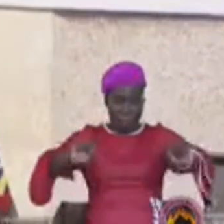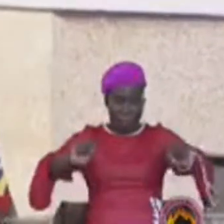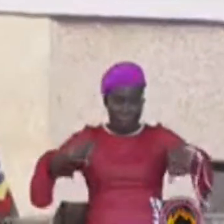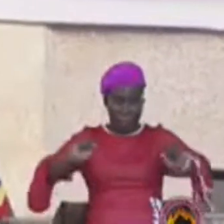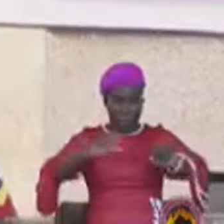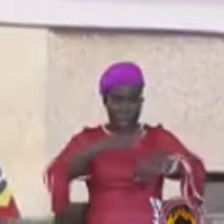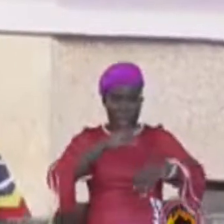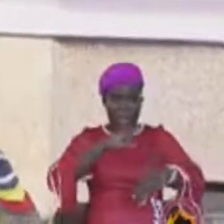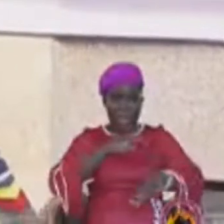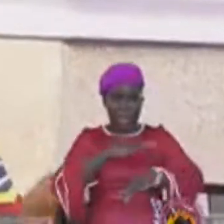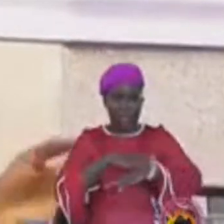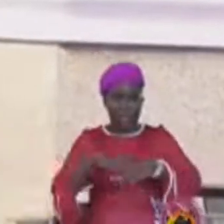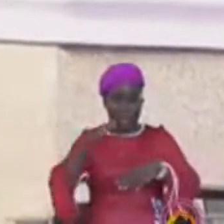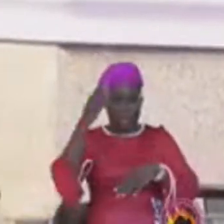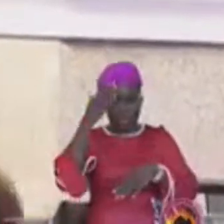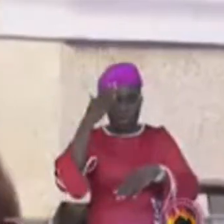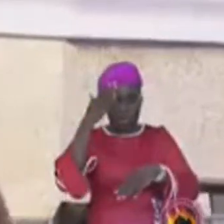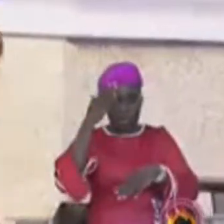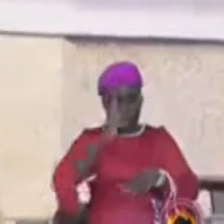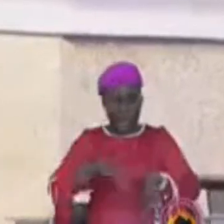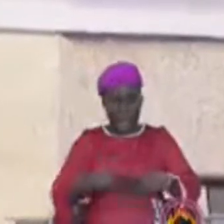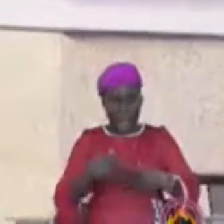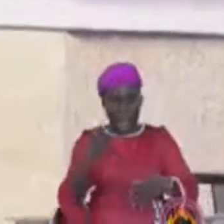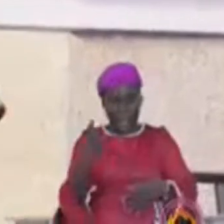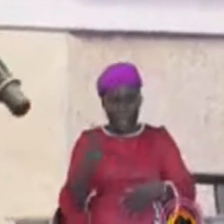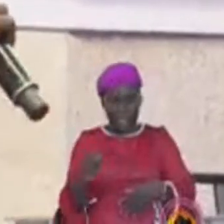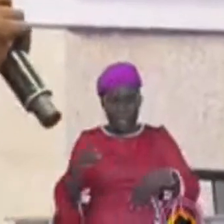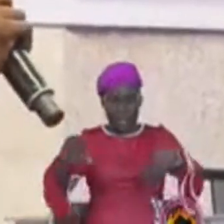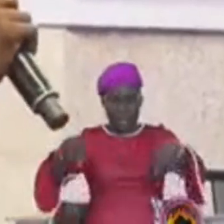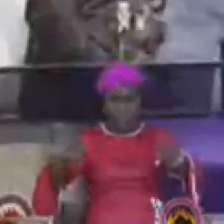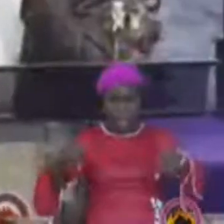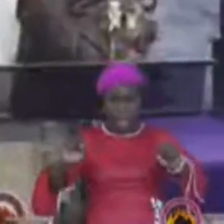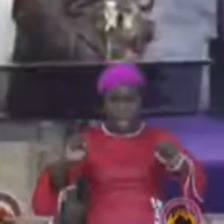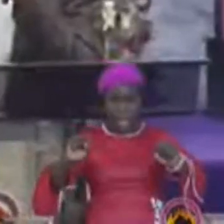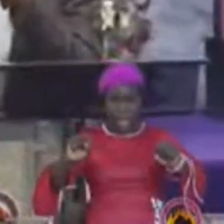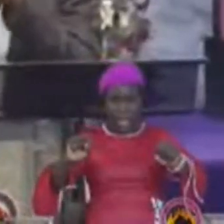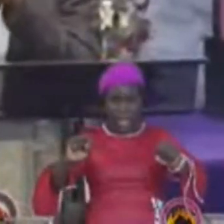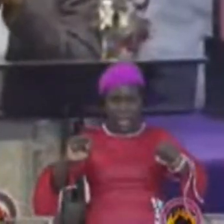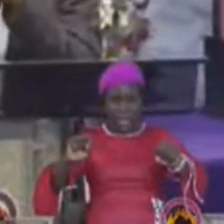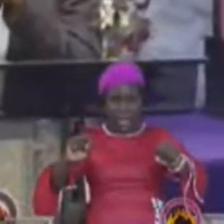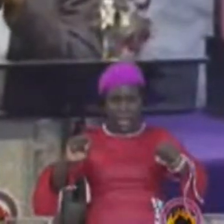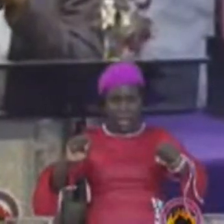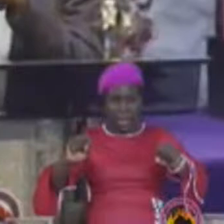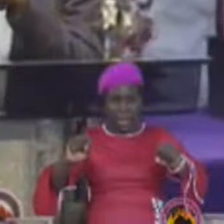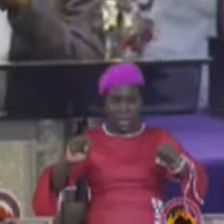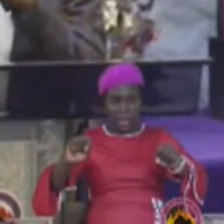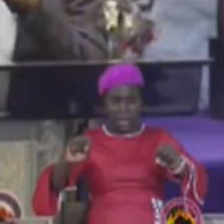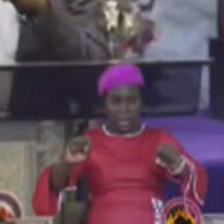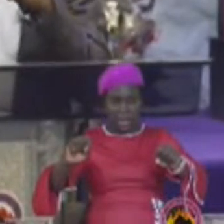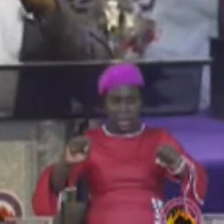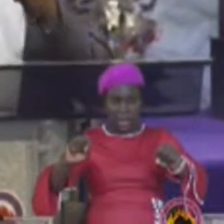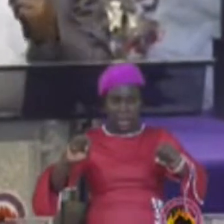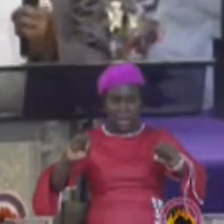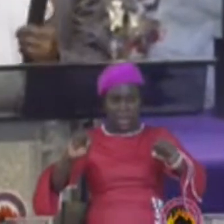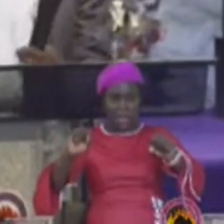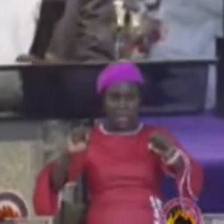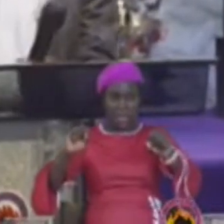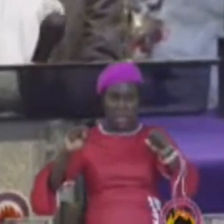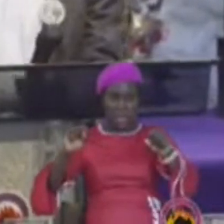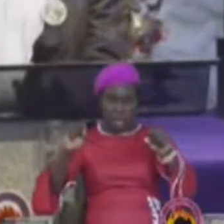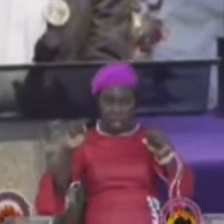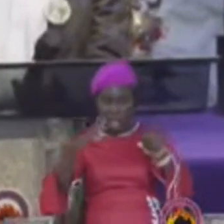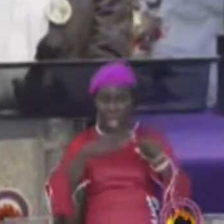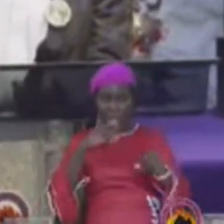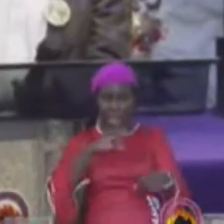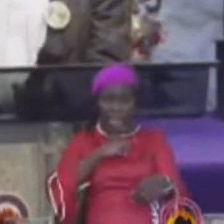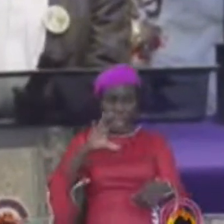sele. Okada yin mo kun wa bara mi ni. Ki loruko yin sir? Noah. Noah kini. Noah baba. Okay. Mo kun wa bara